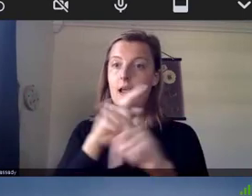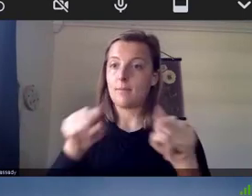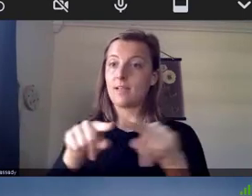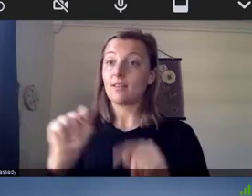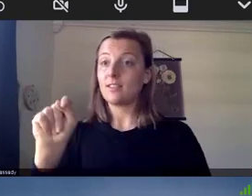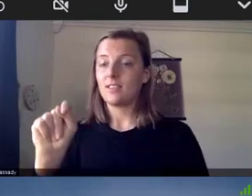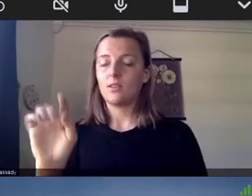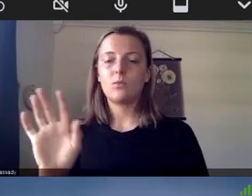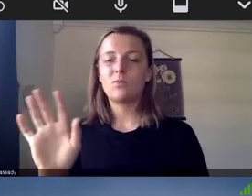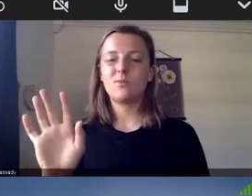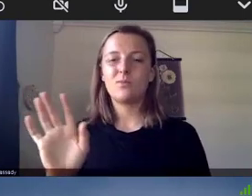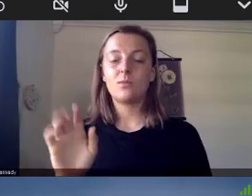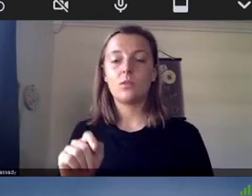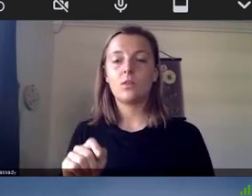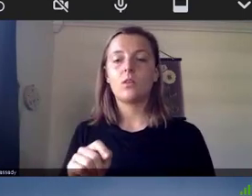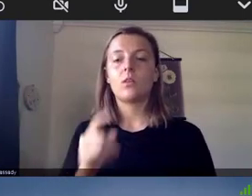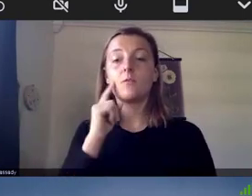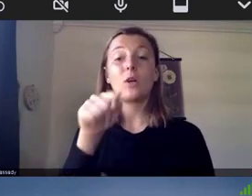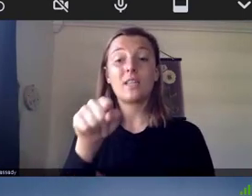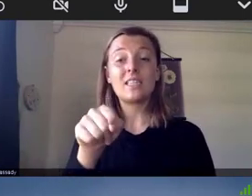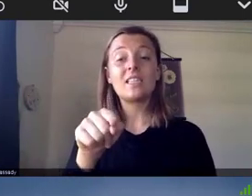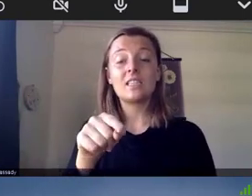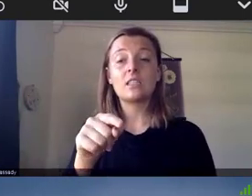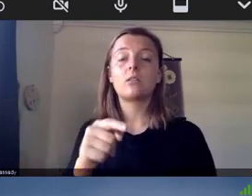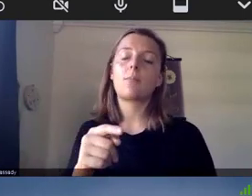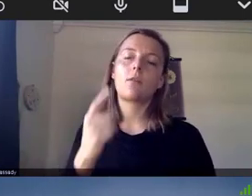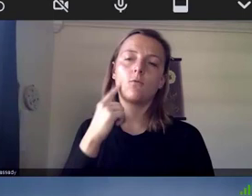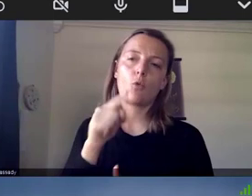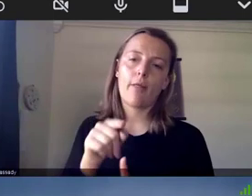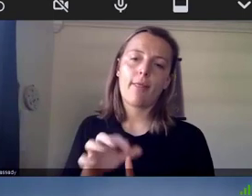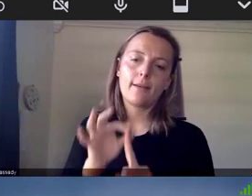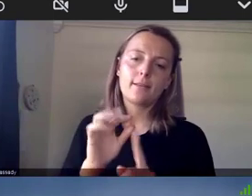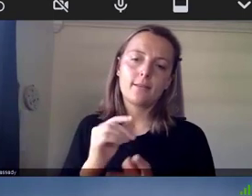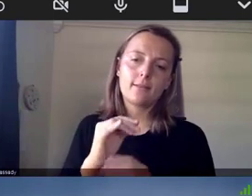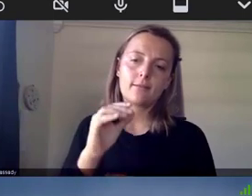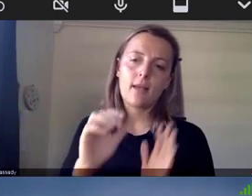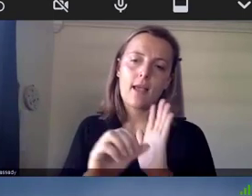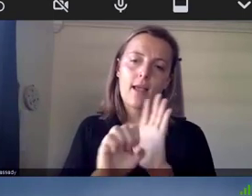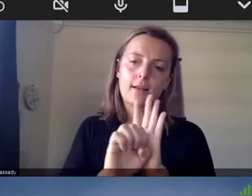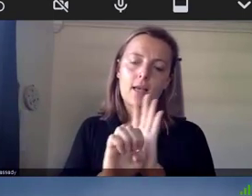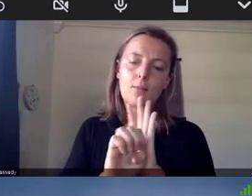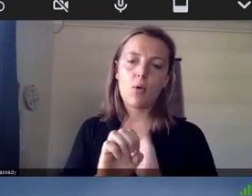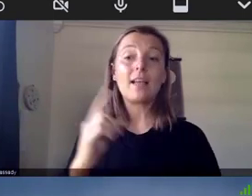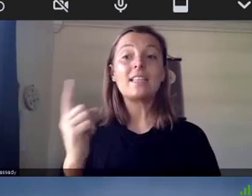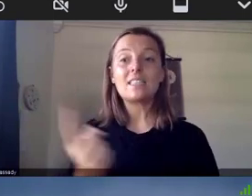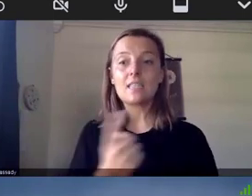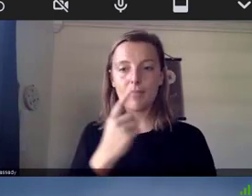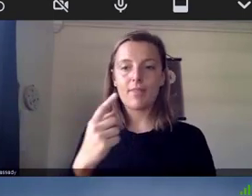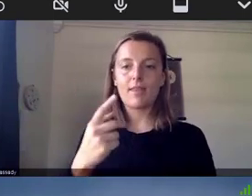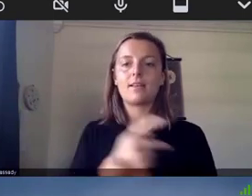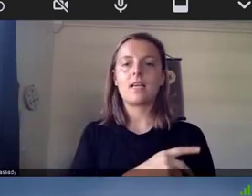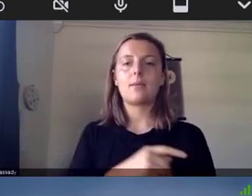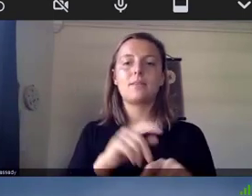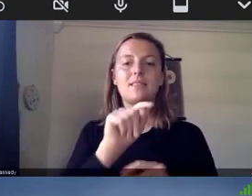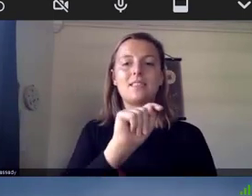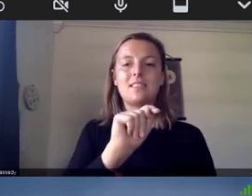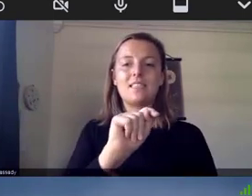enclosure problem, it's something times Ts to the fourth minus T surface to the fourth.